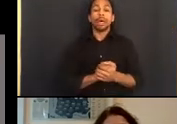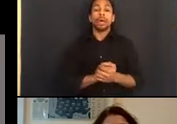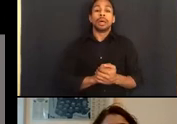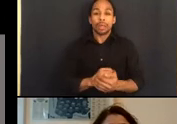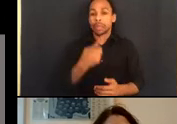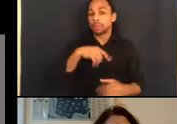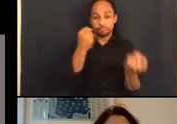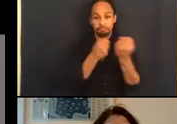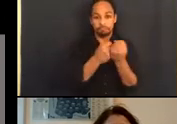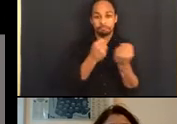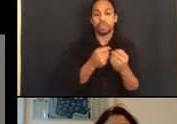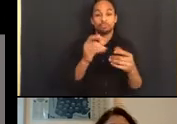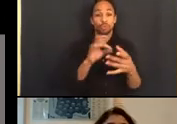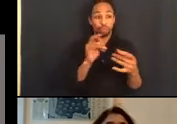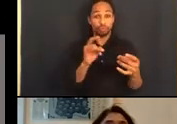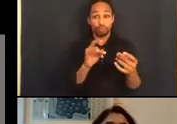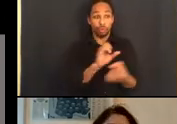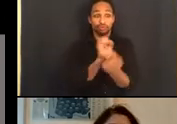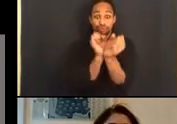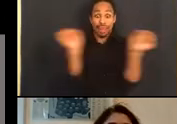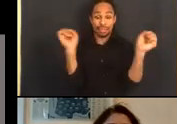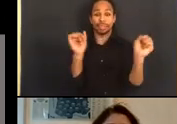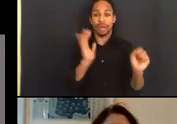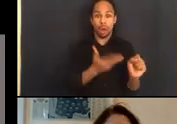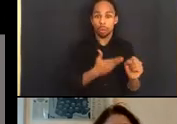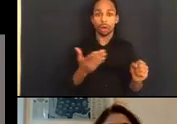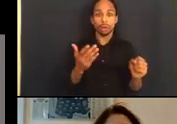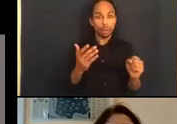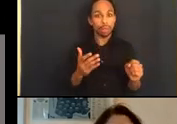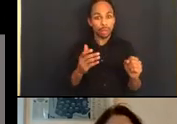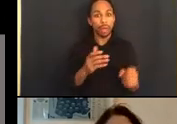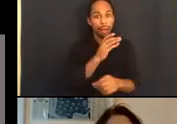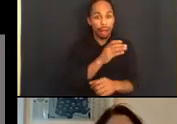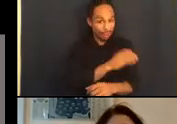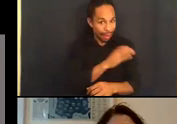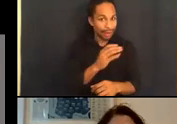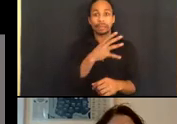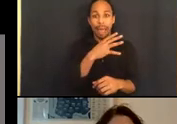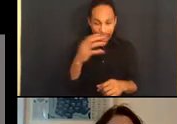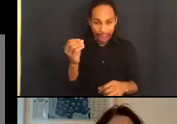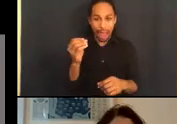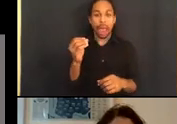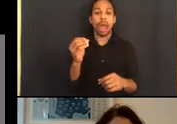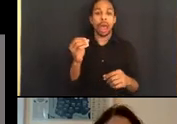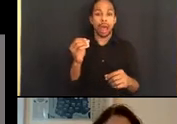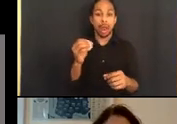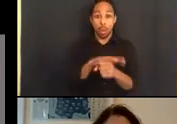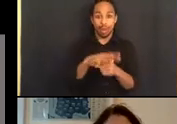action to advocate as a broader group for our client population locally